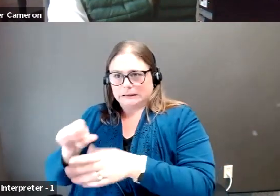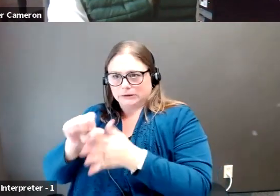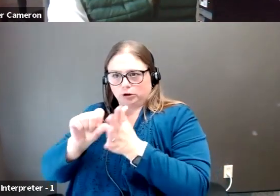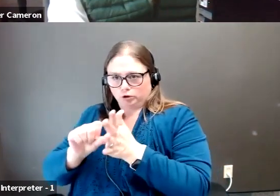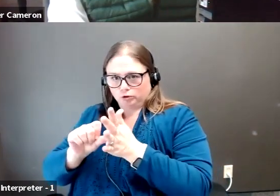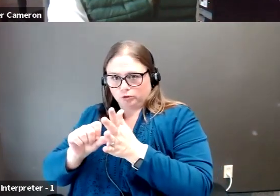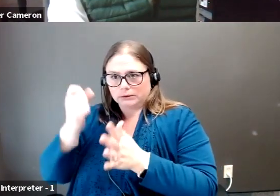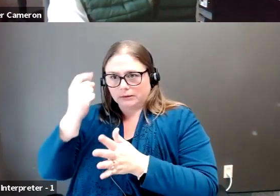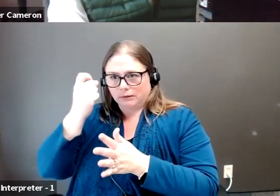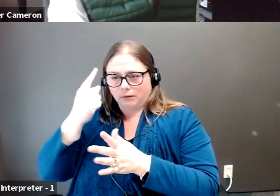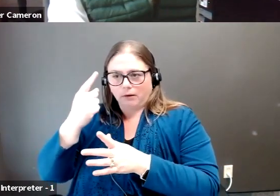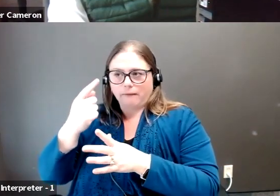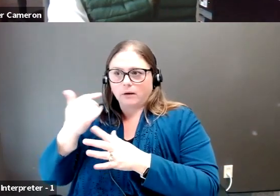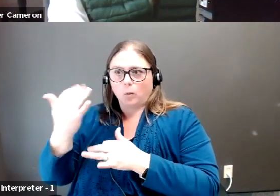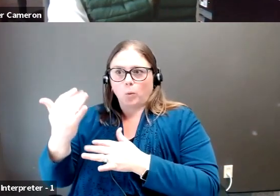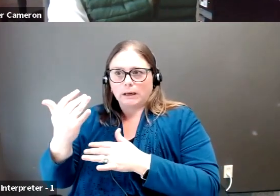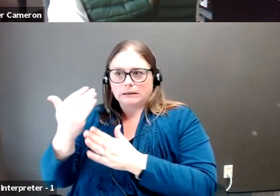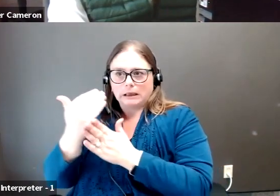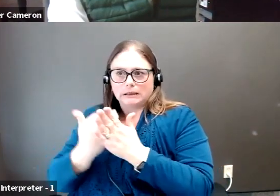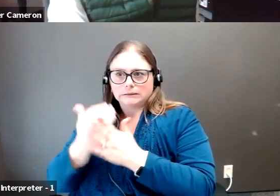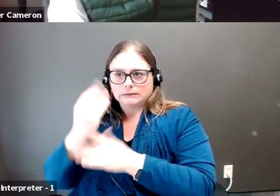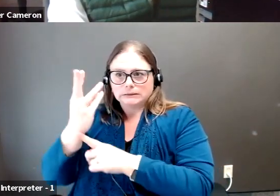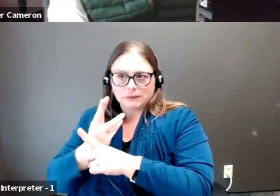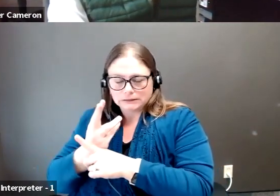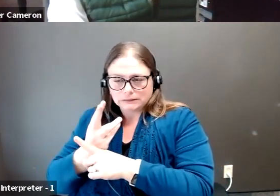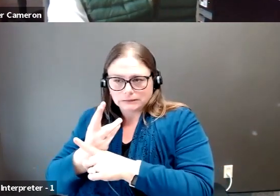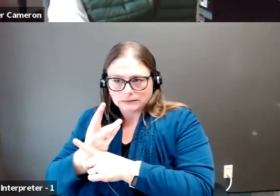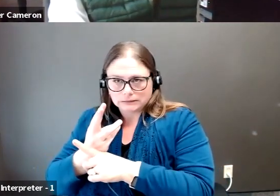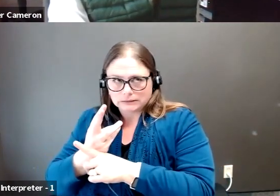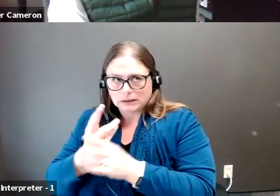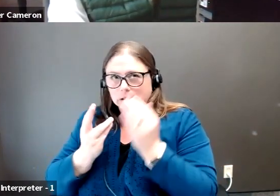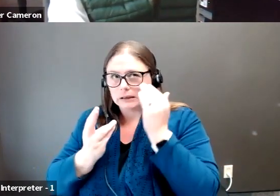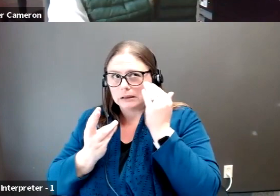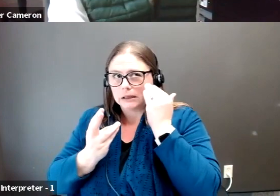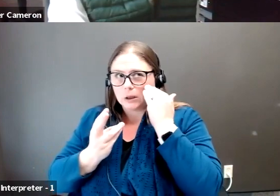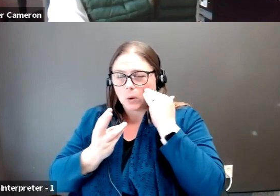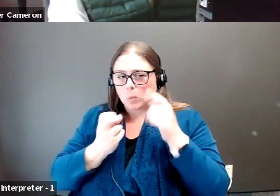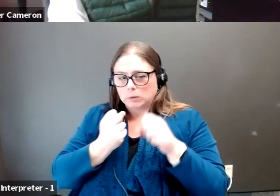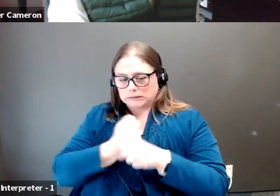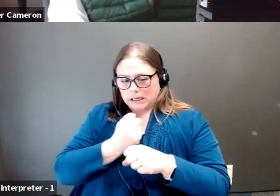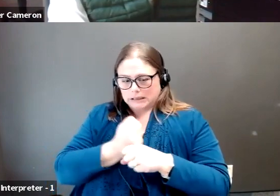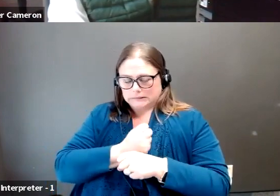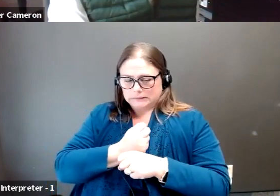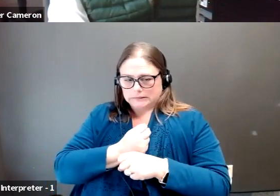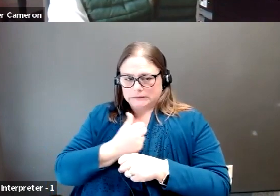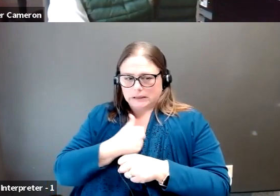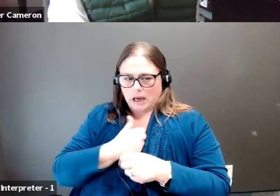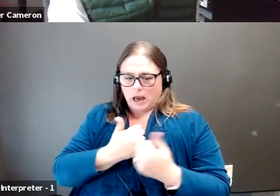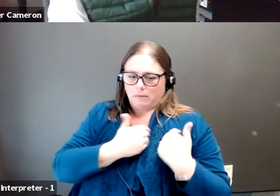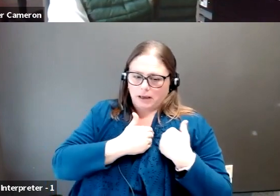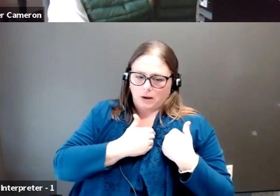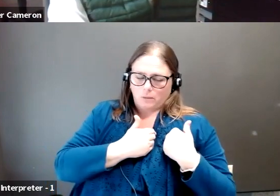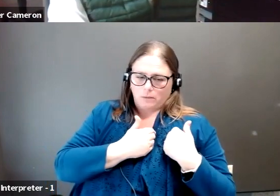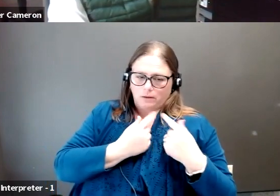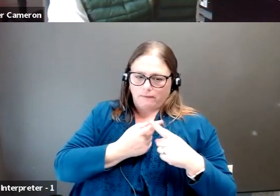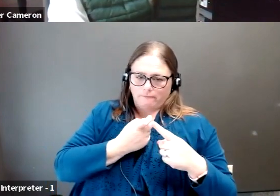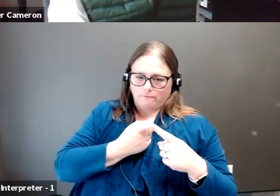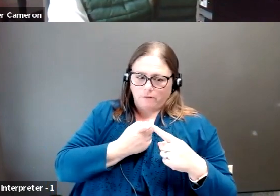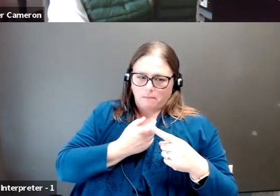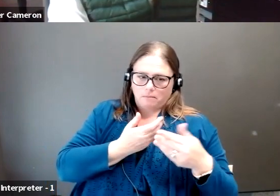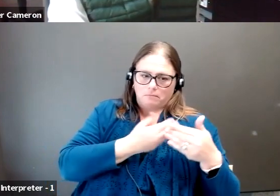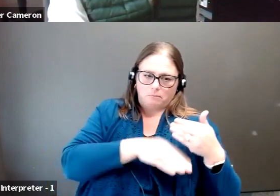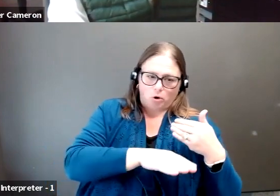6-month wait time for surgery, but I know from statistics, because I'm accountable for birth to death in my